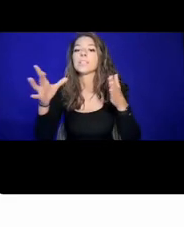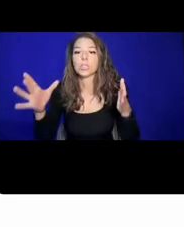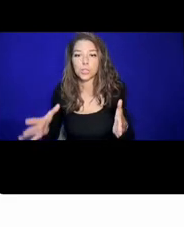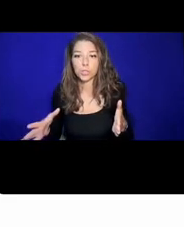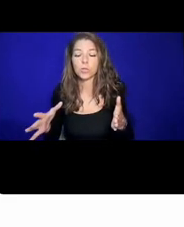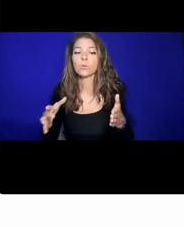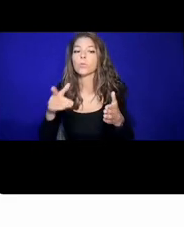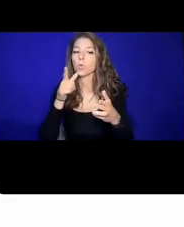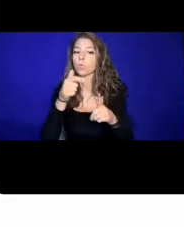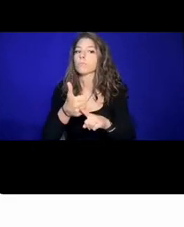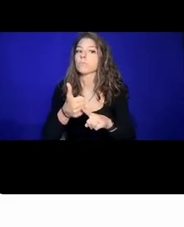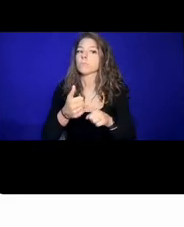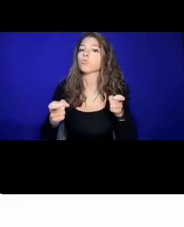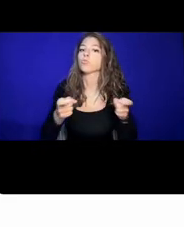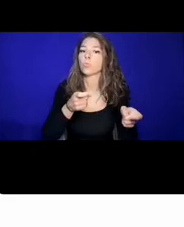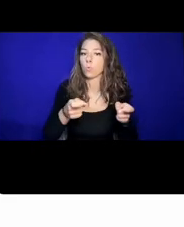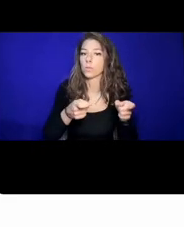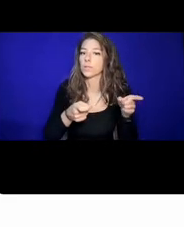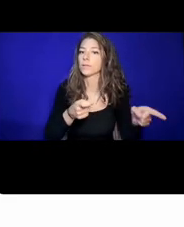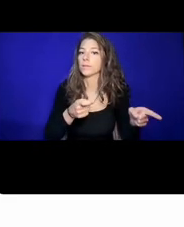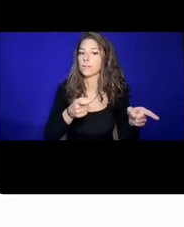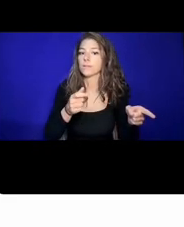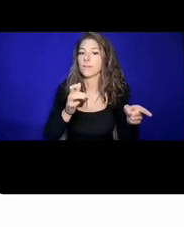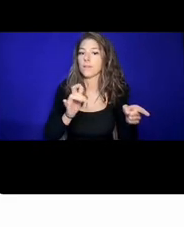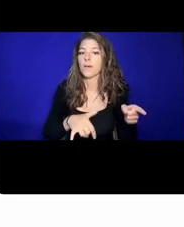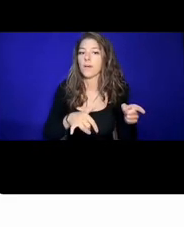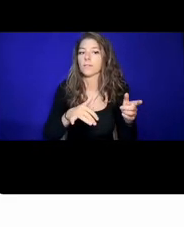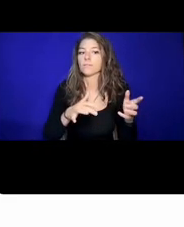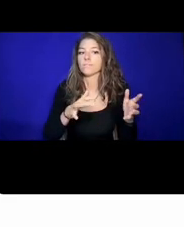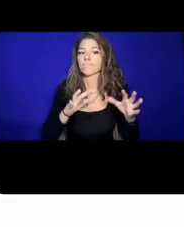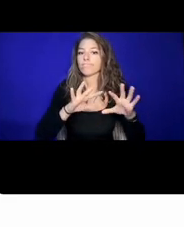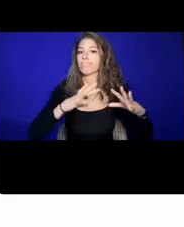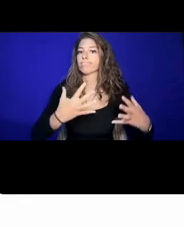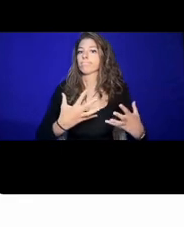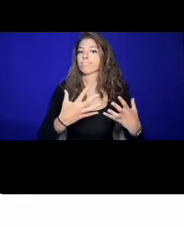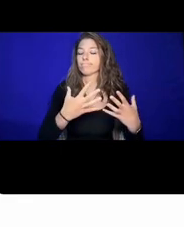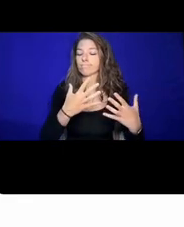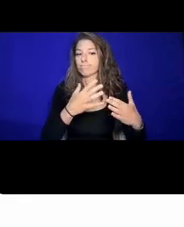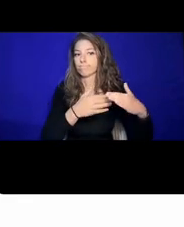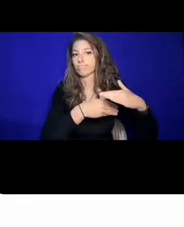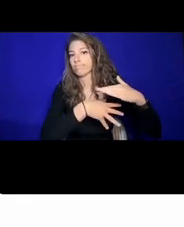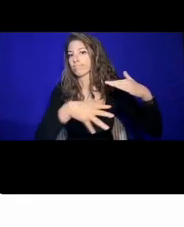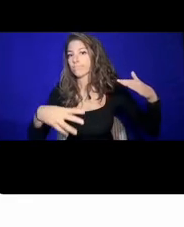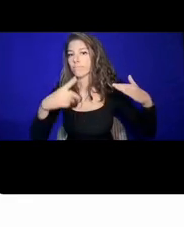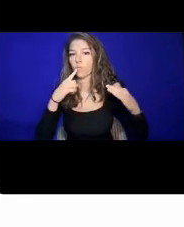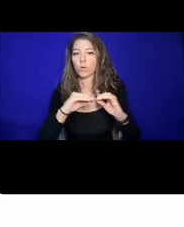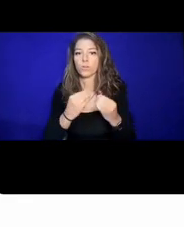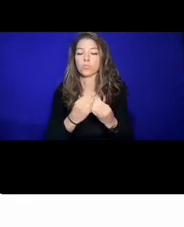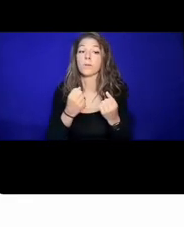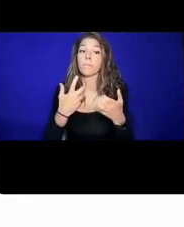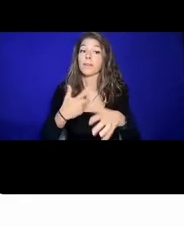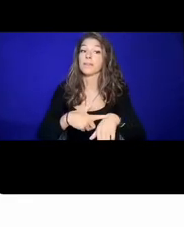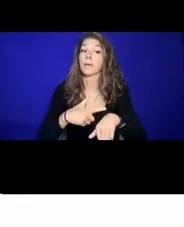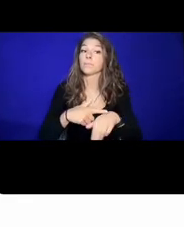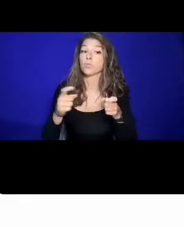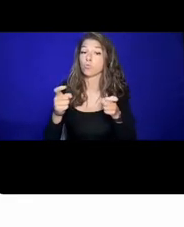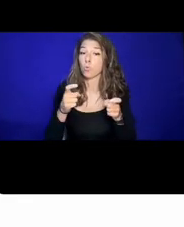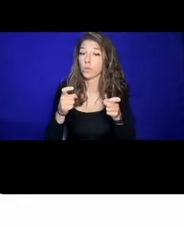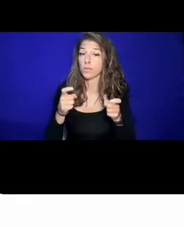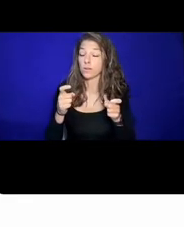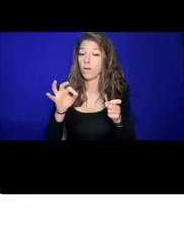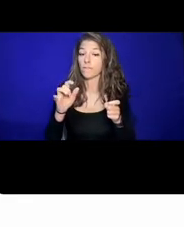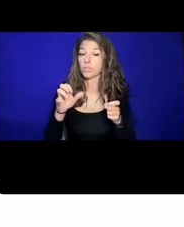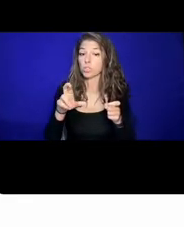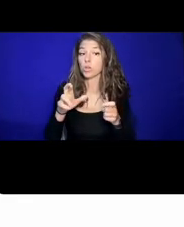is then controlling that structure for the organization. Many times the controlling officer and the primary